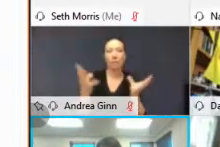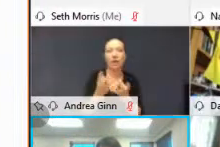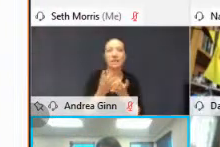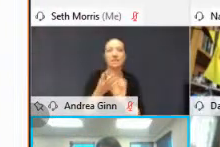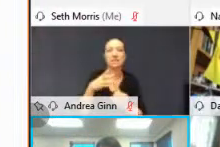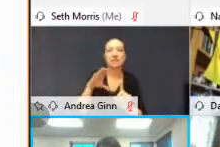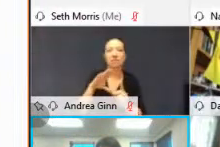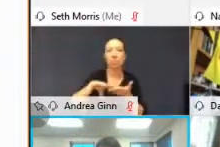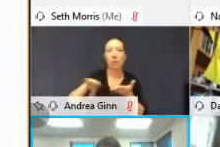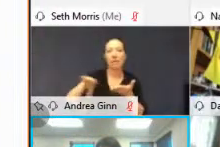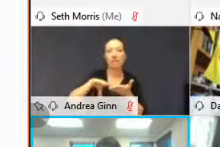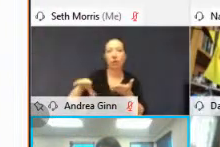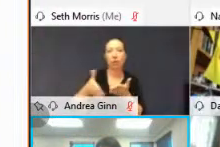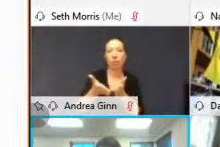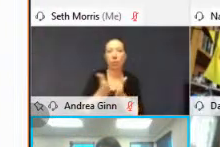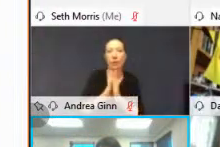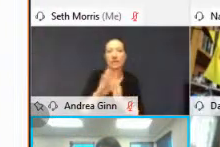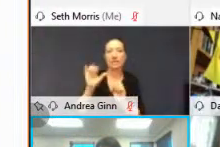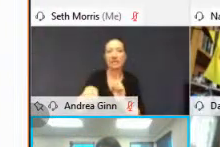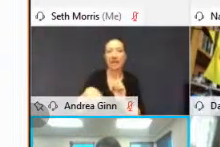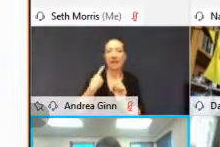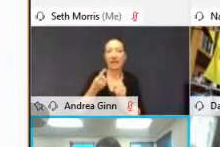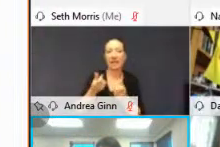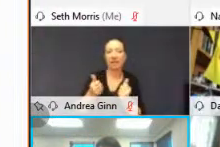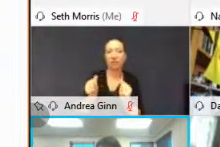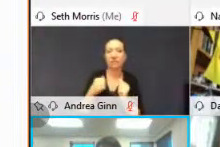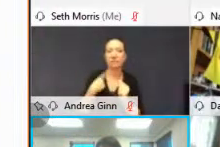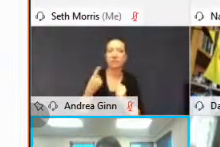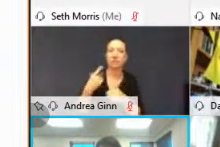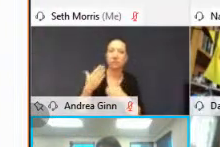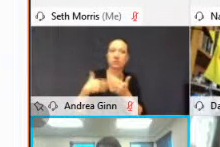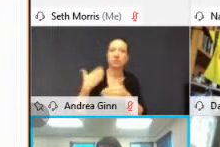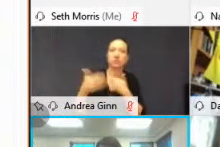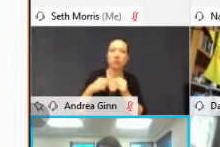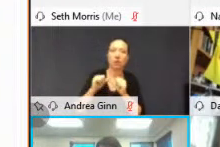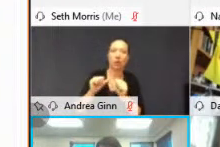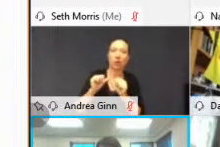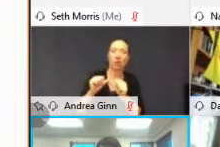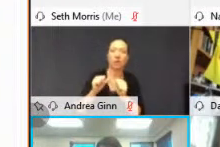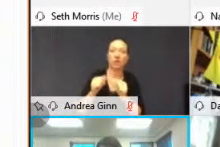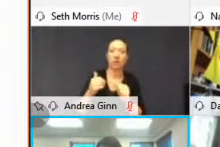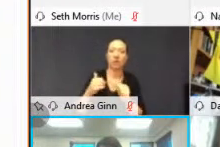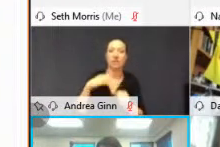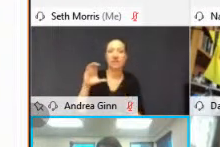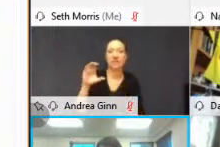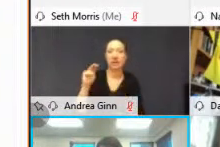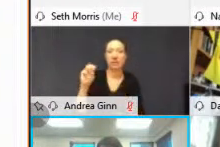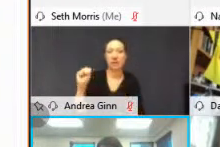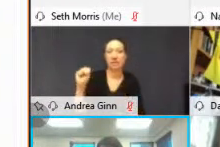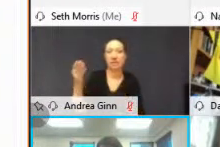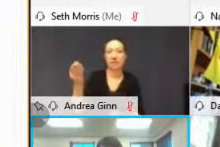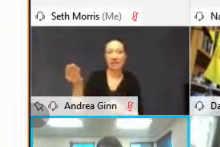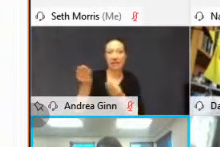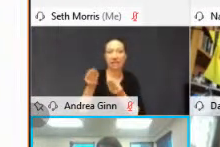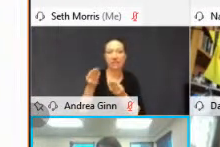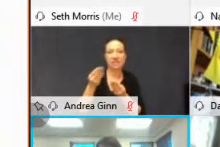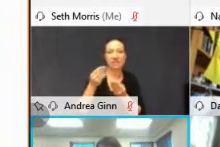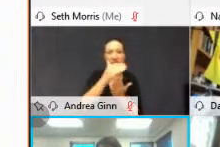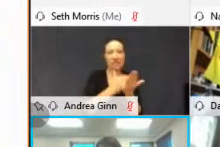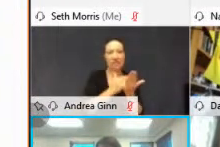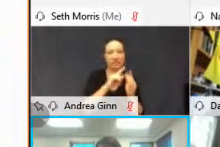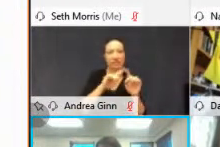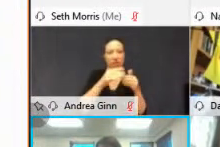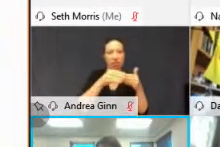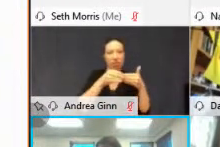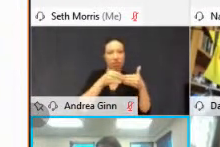This has been an ongoing effort, but when we received the list of flexibilities from CMS, I began talking to Secretary Grace about